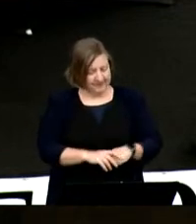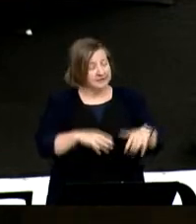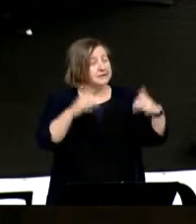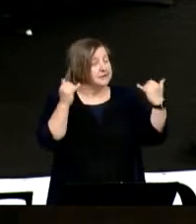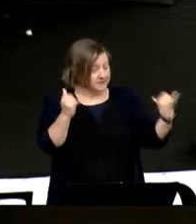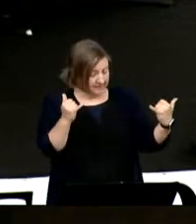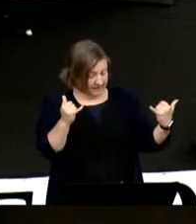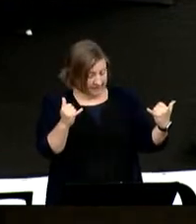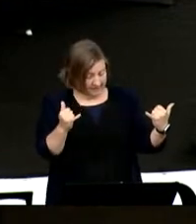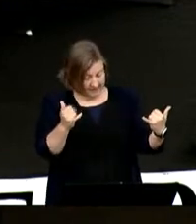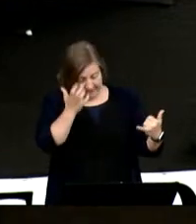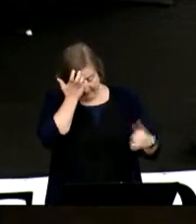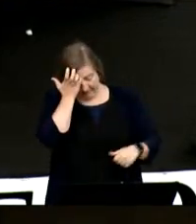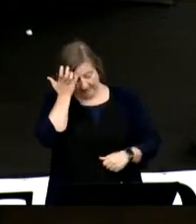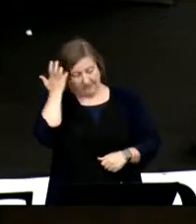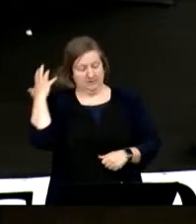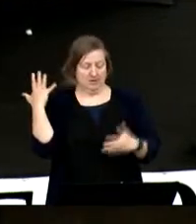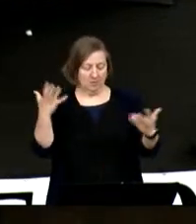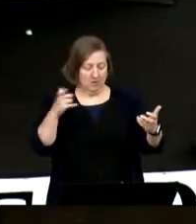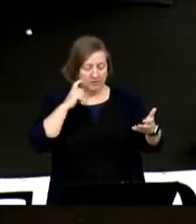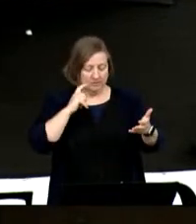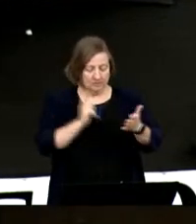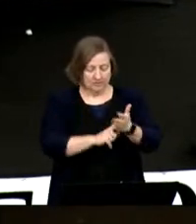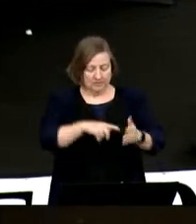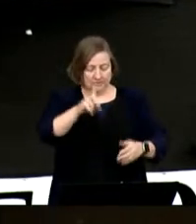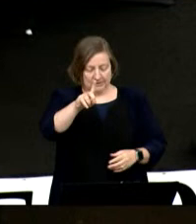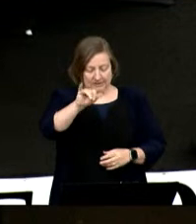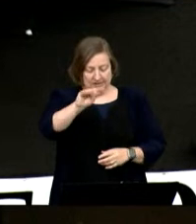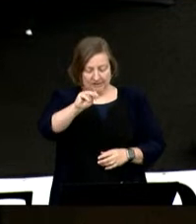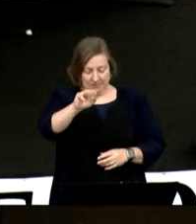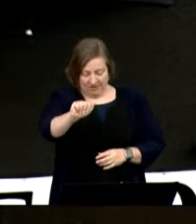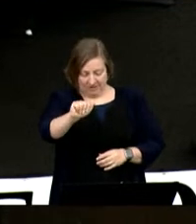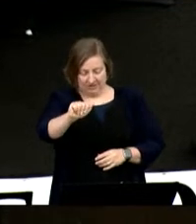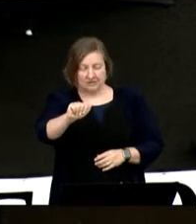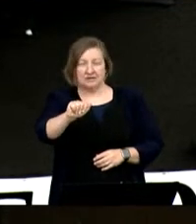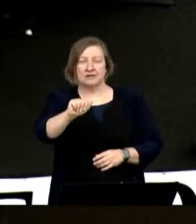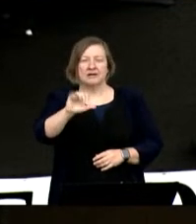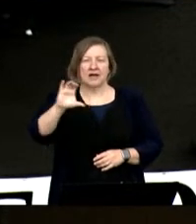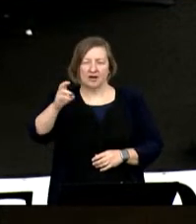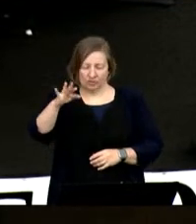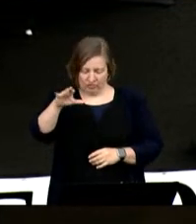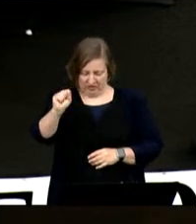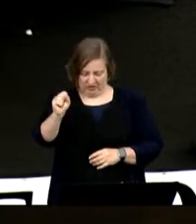Now I should like to welcome team anchors